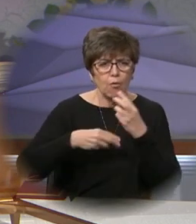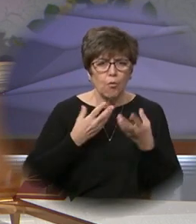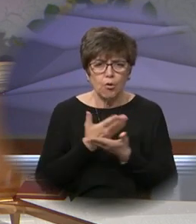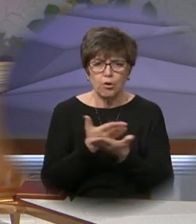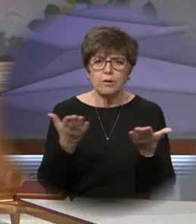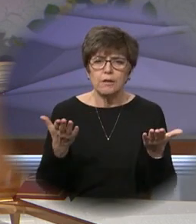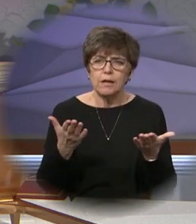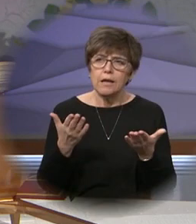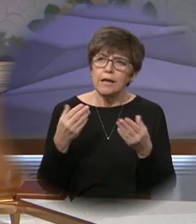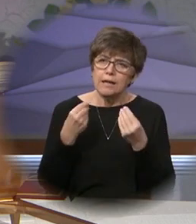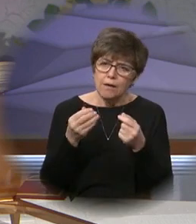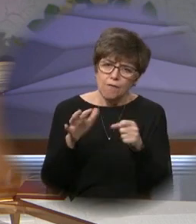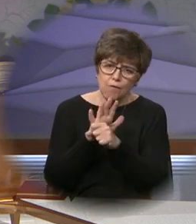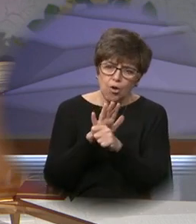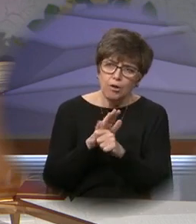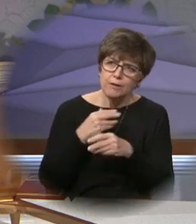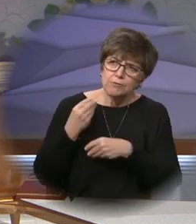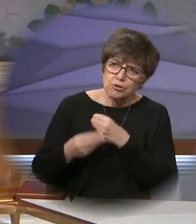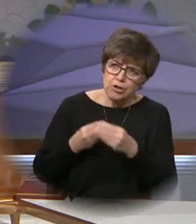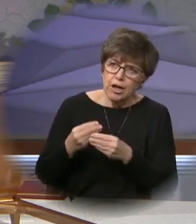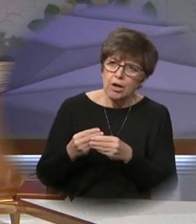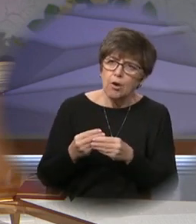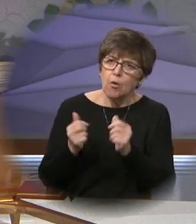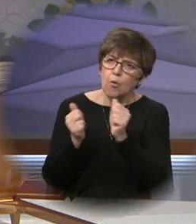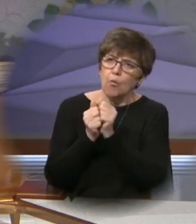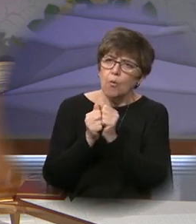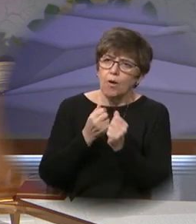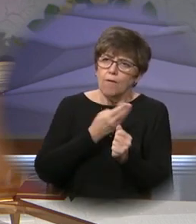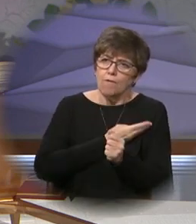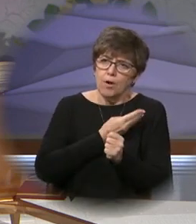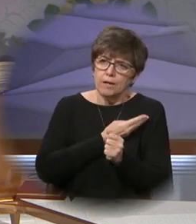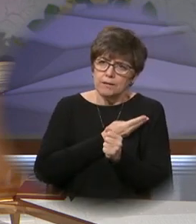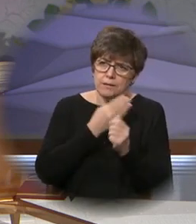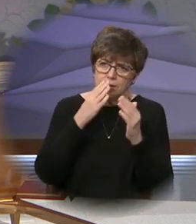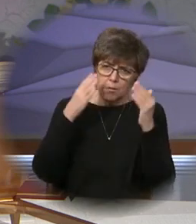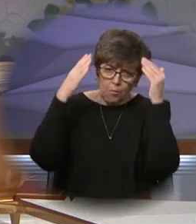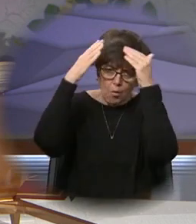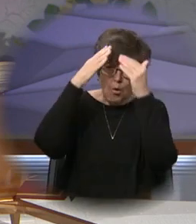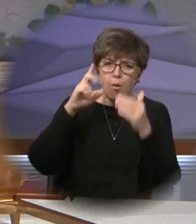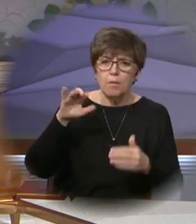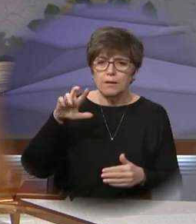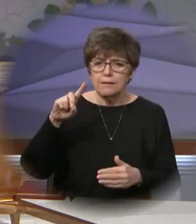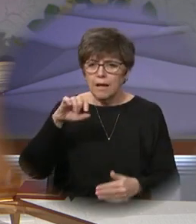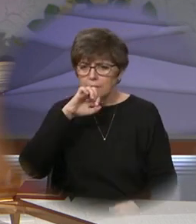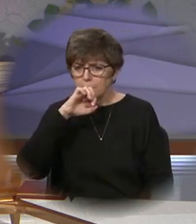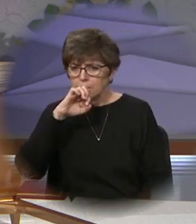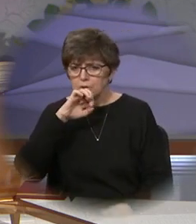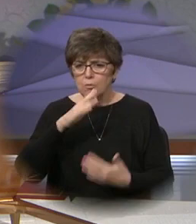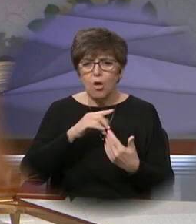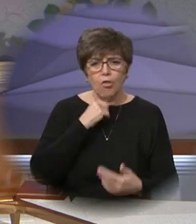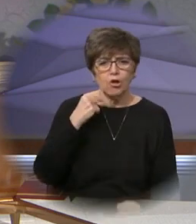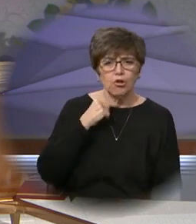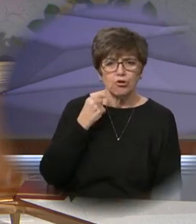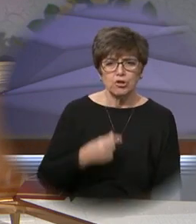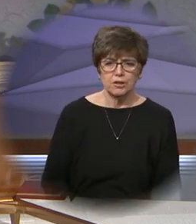world, and bring her to the fullness of charity, together with Francis, our Pope, and Donald, our Bishop, and all the